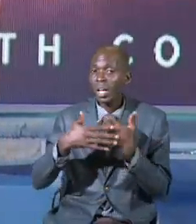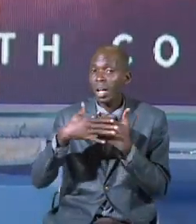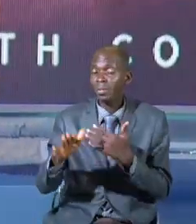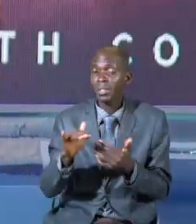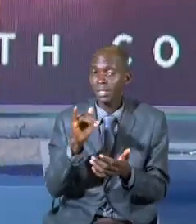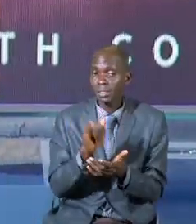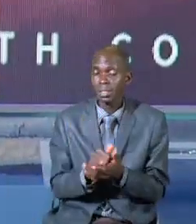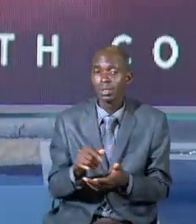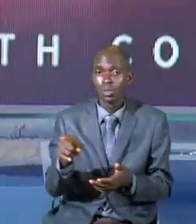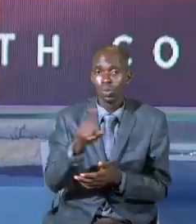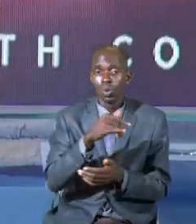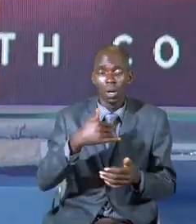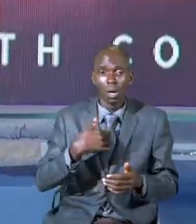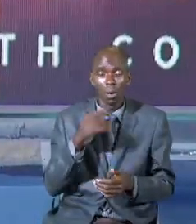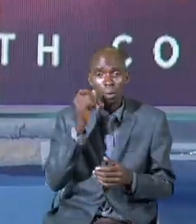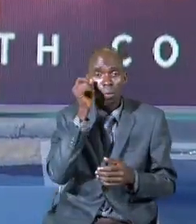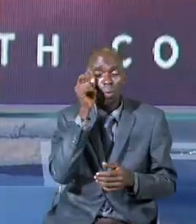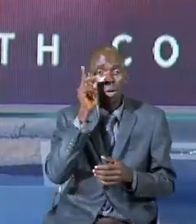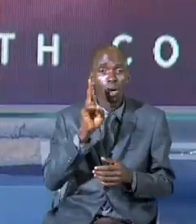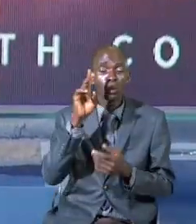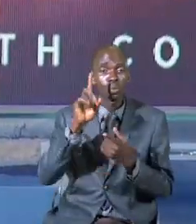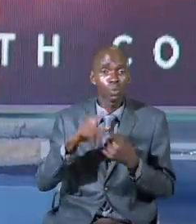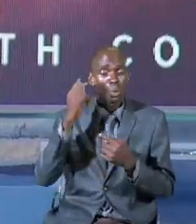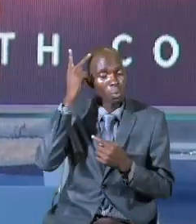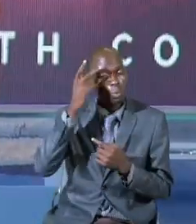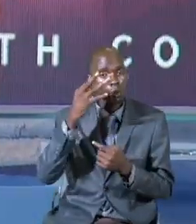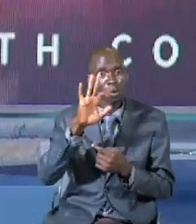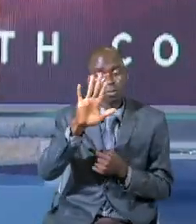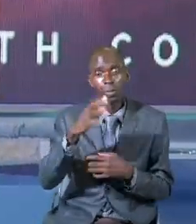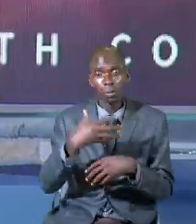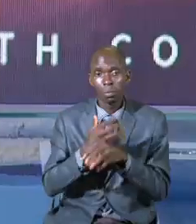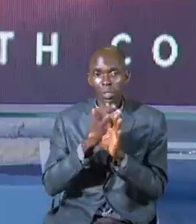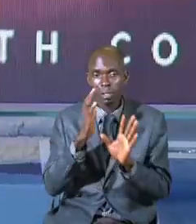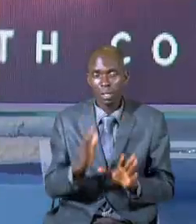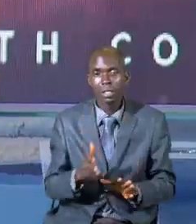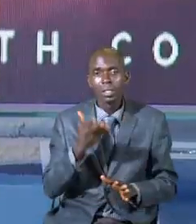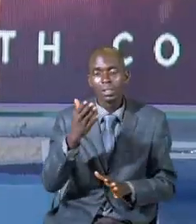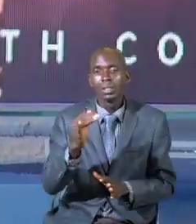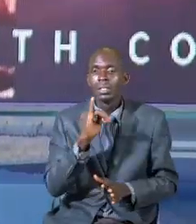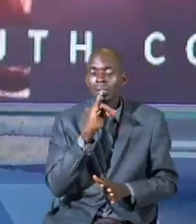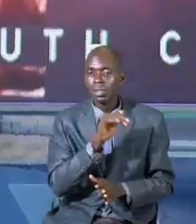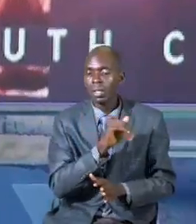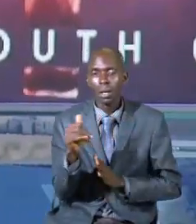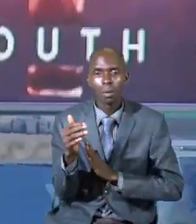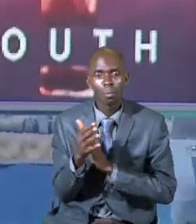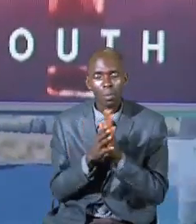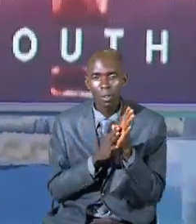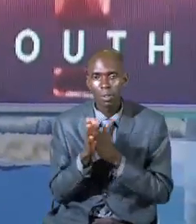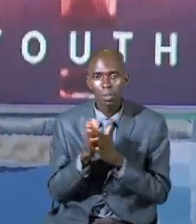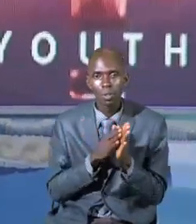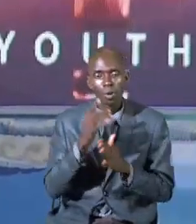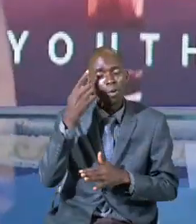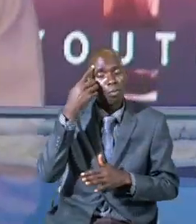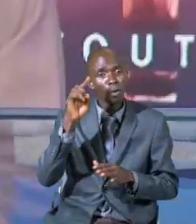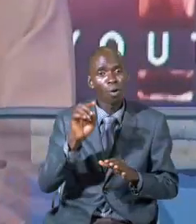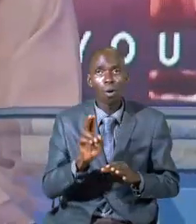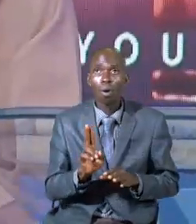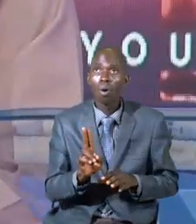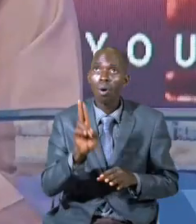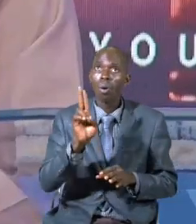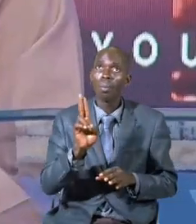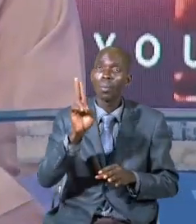a passion for upward movement. The passion. All of a sudden, I found myself